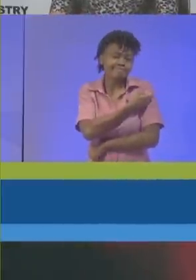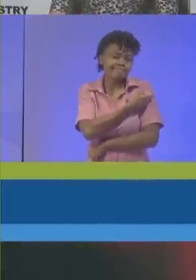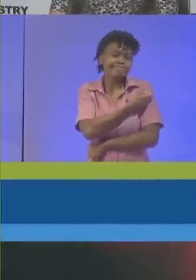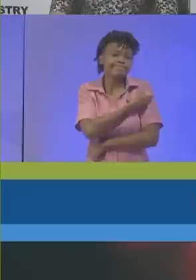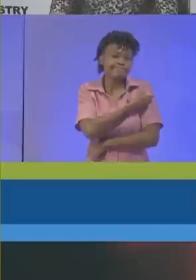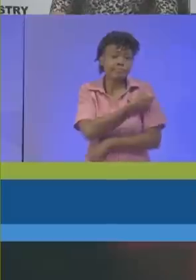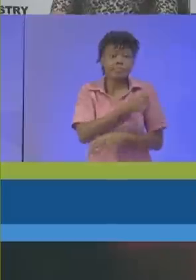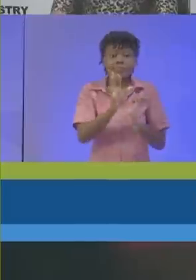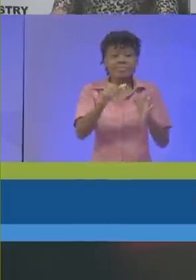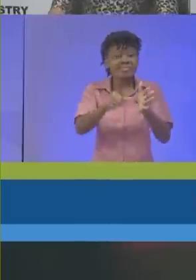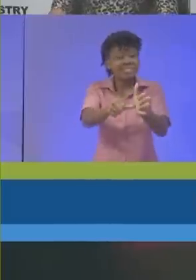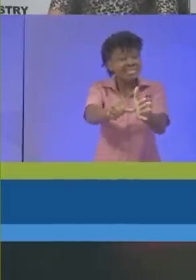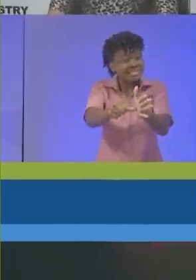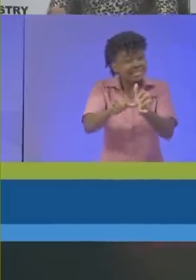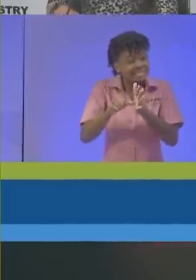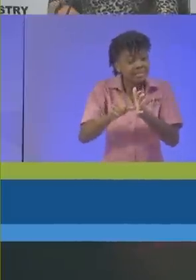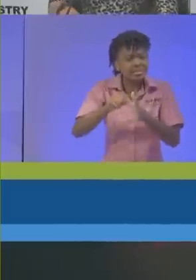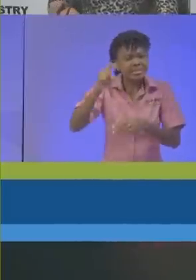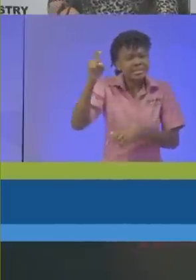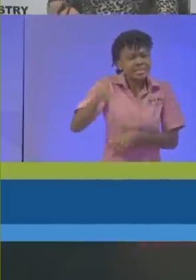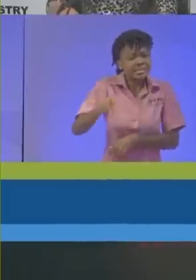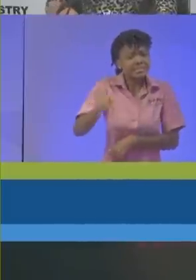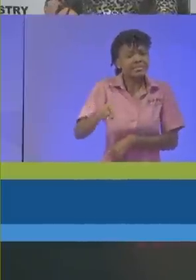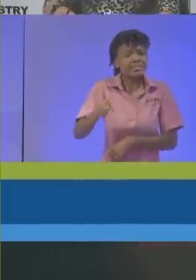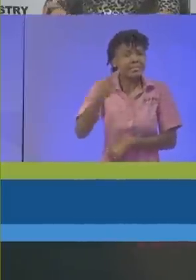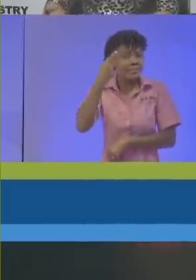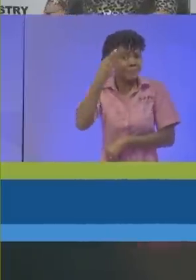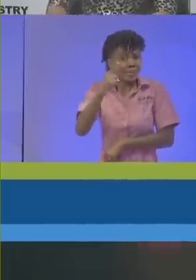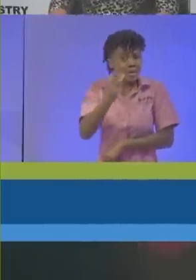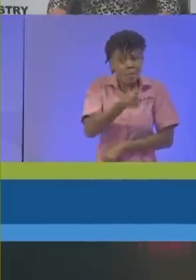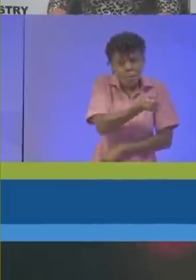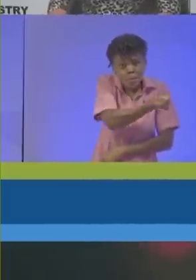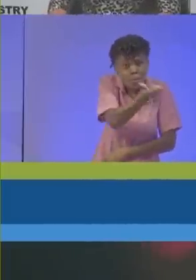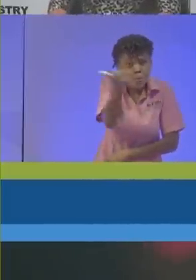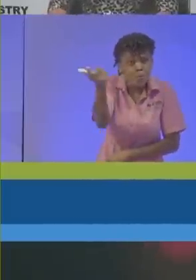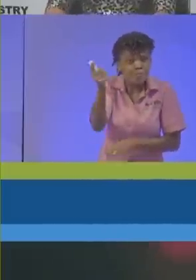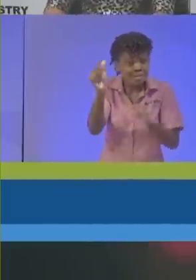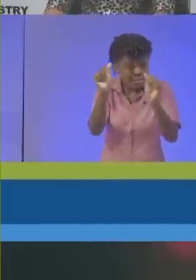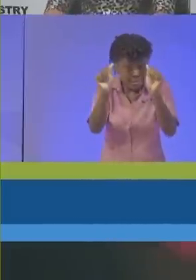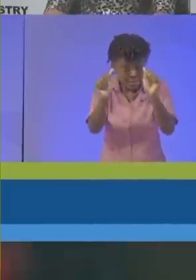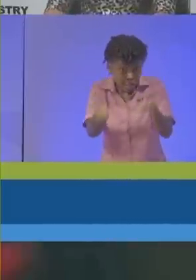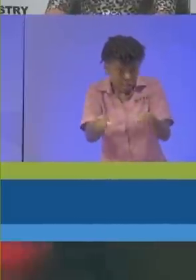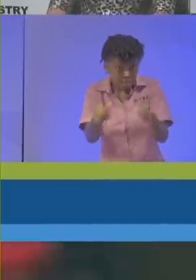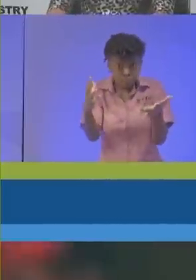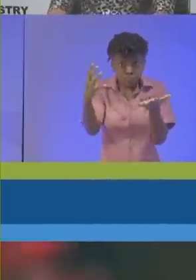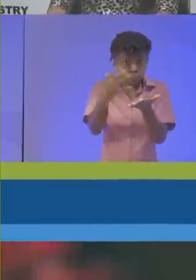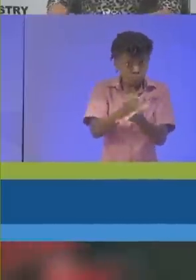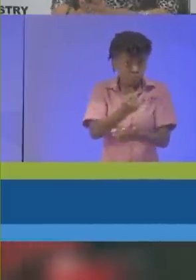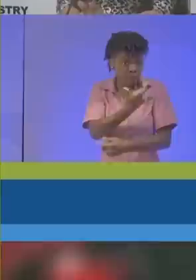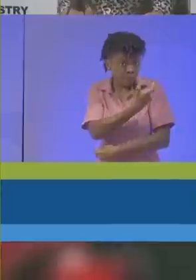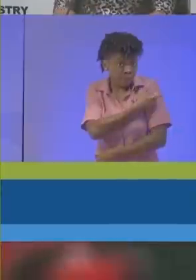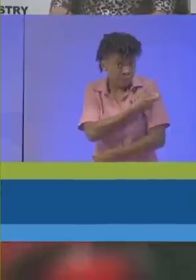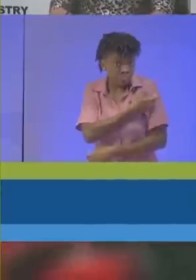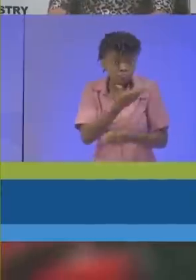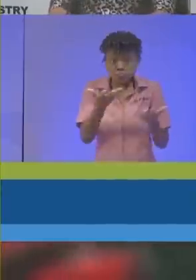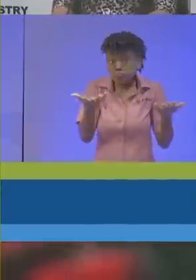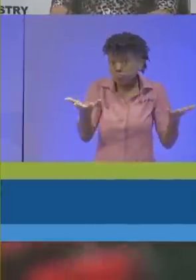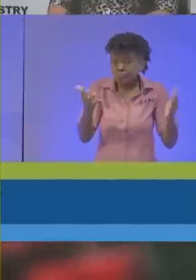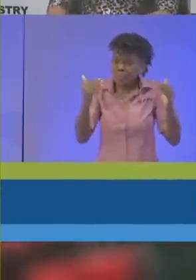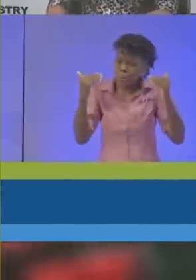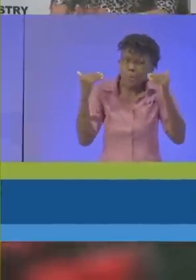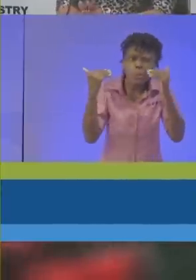reiterates the need for all of us who are eligible to become vaccinated. I'd like to now shift to